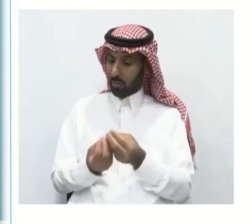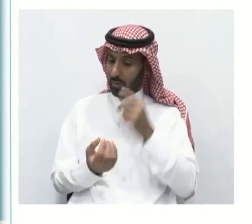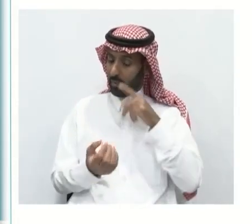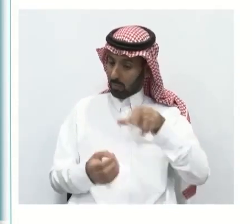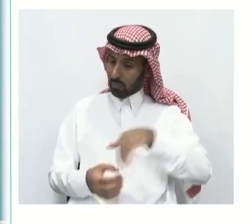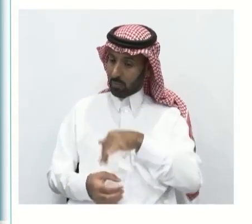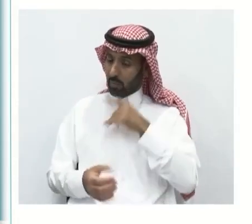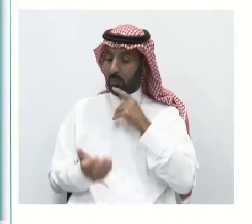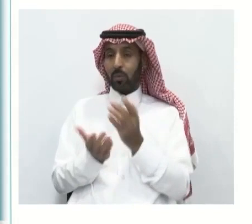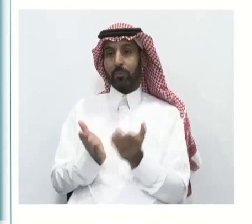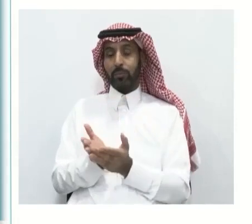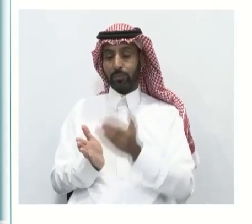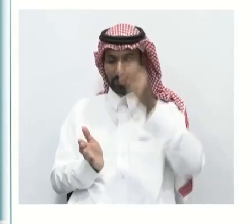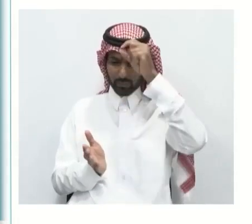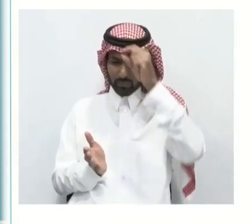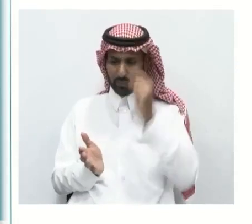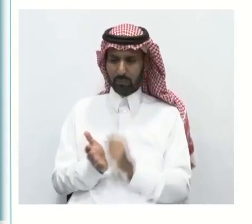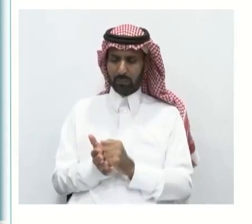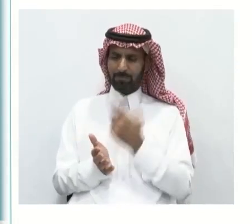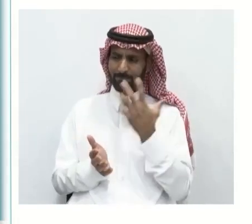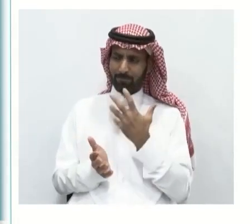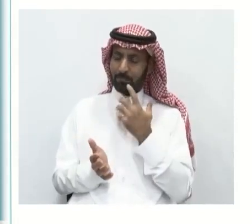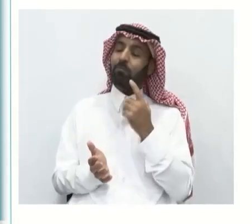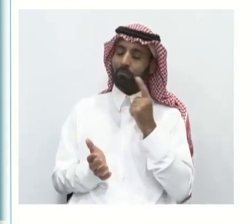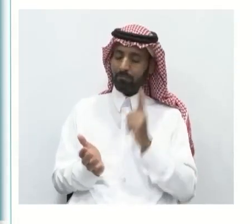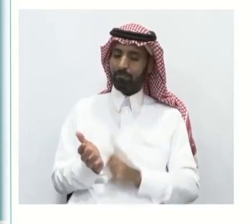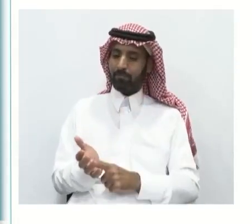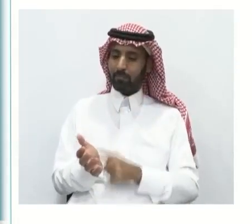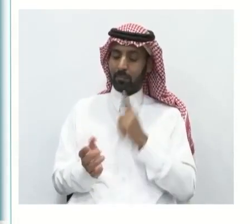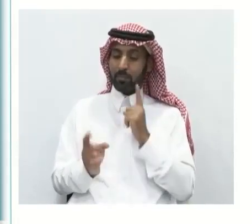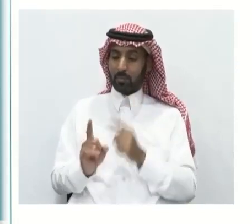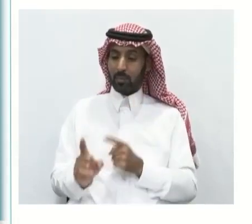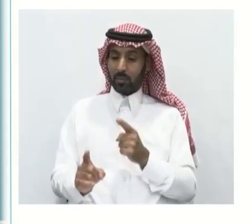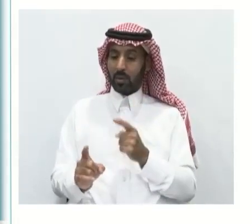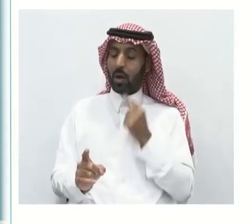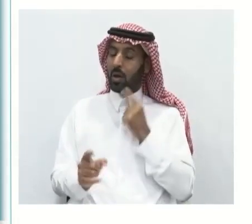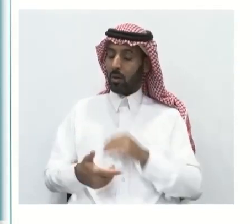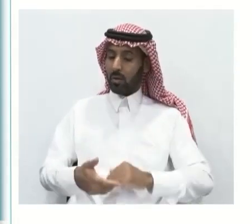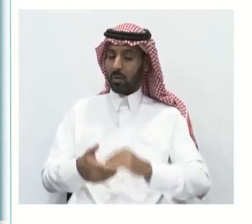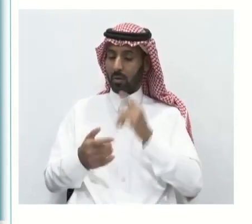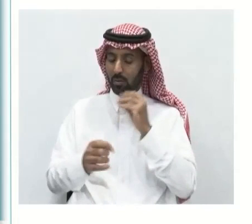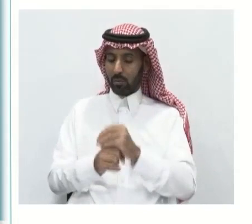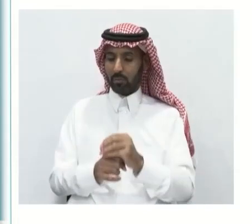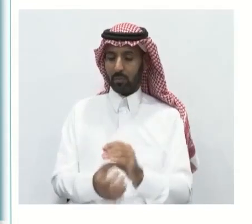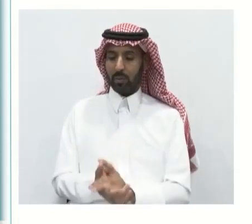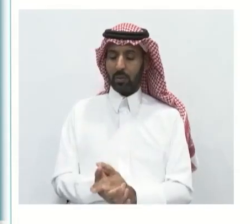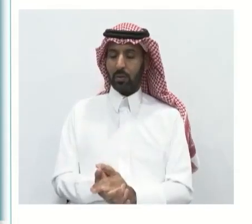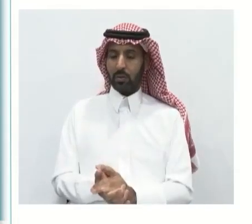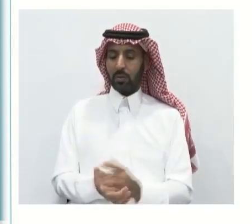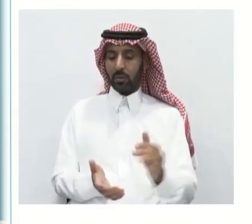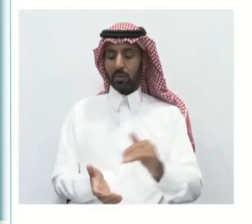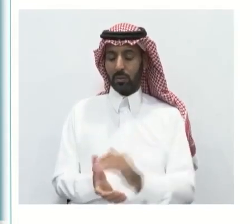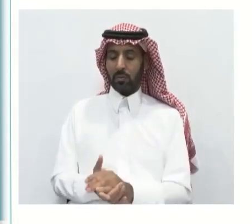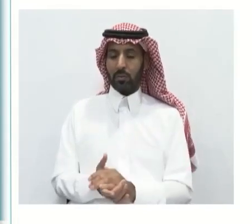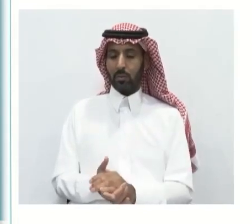station? Jenna looked confused, but said, sure. I'll do anything to help with the investigation. Later that